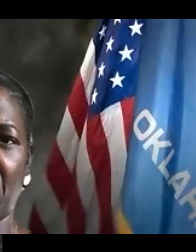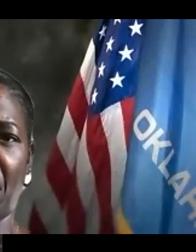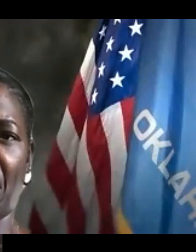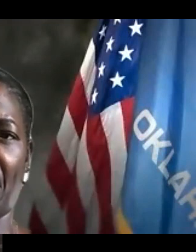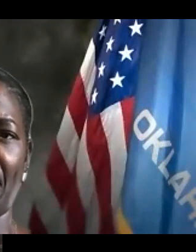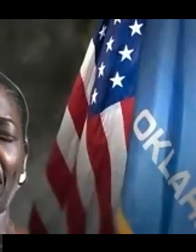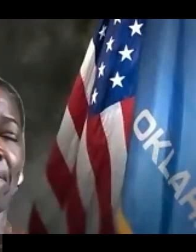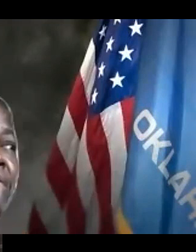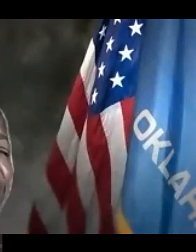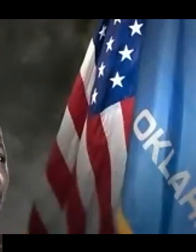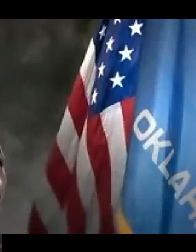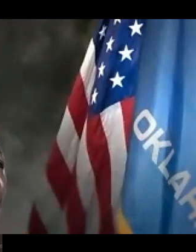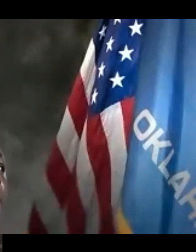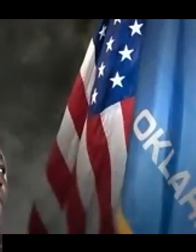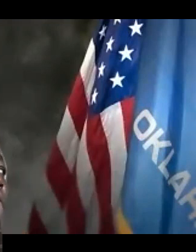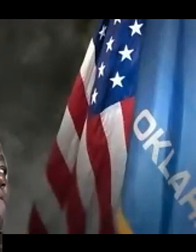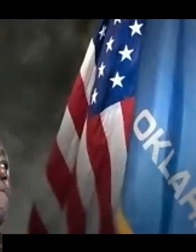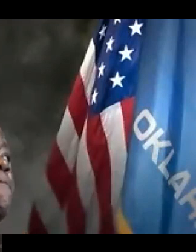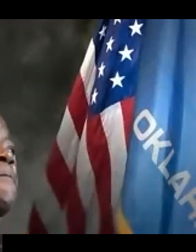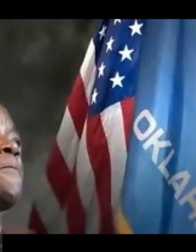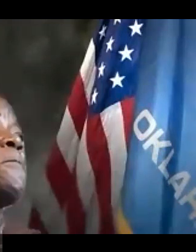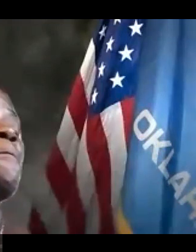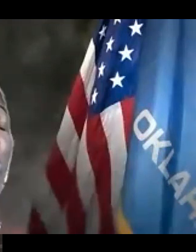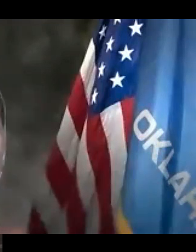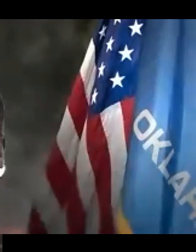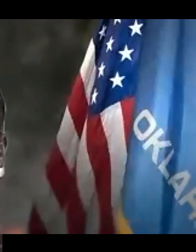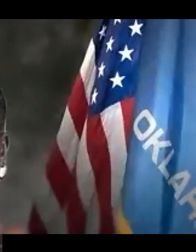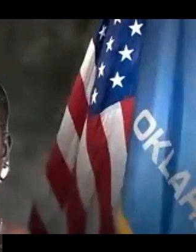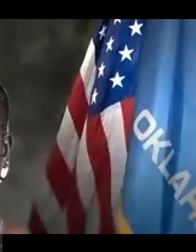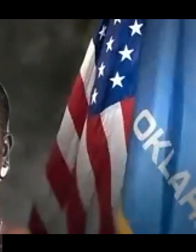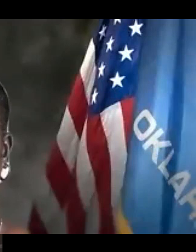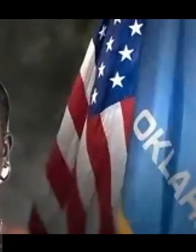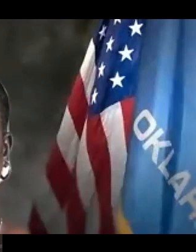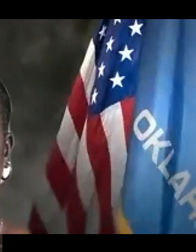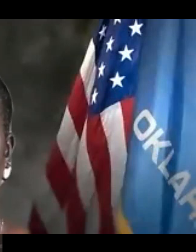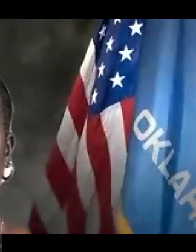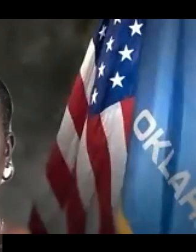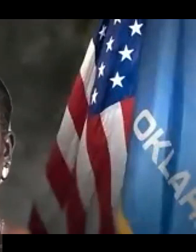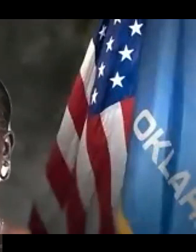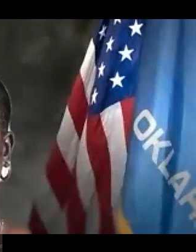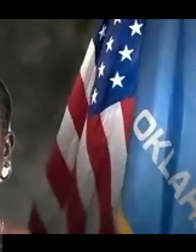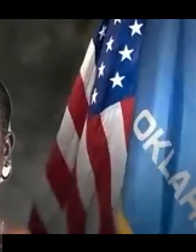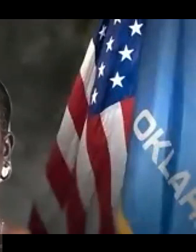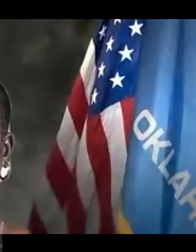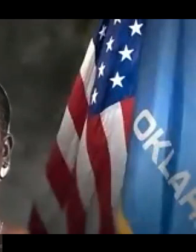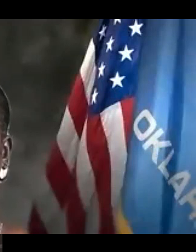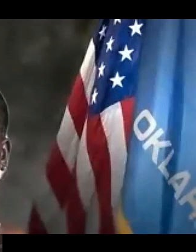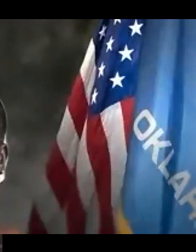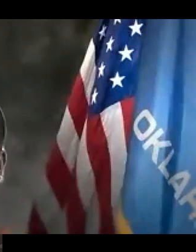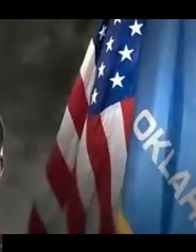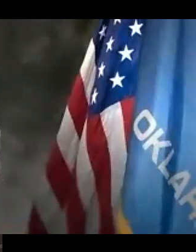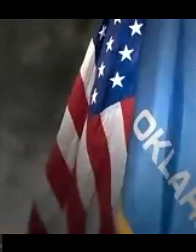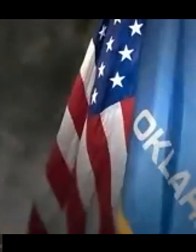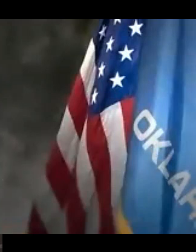bit in the beginning. So the states participating in the Medicaid demonstration, or some who are operating in state